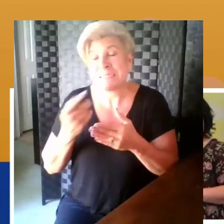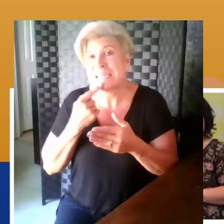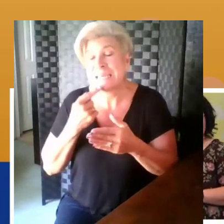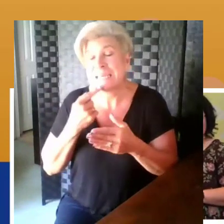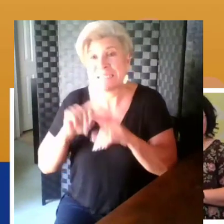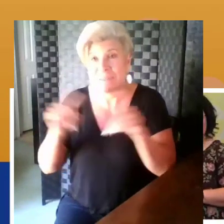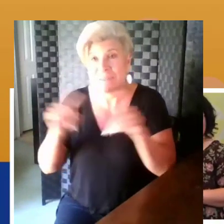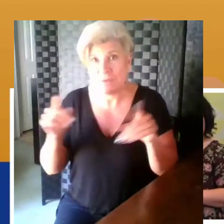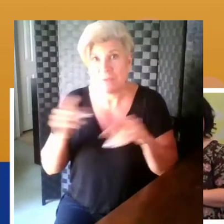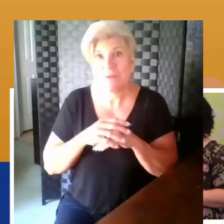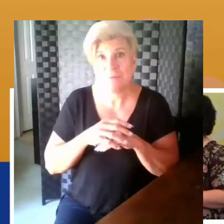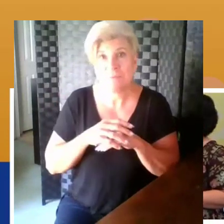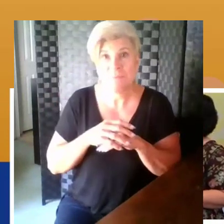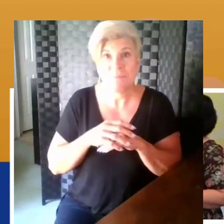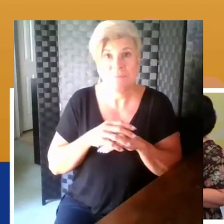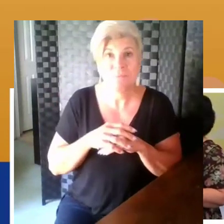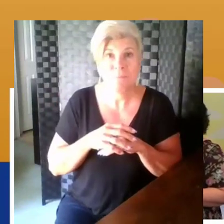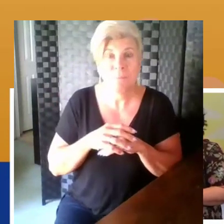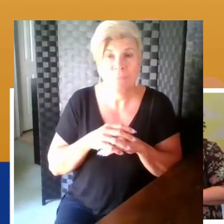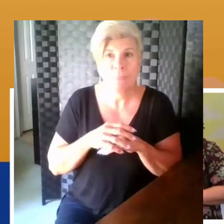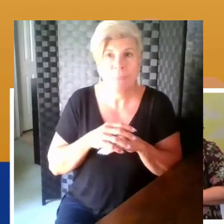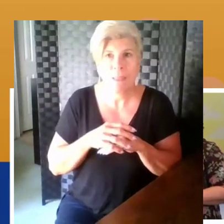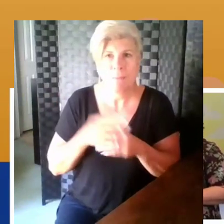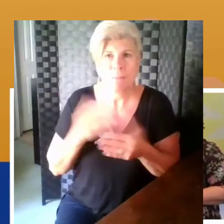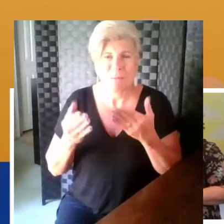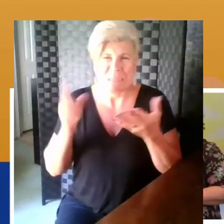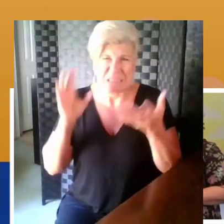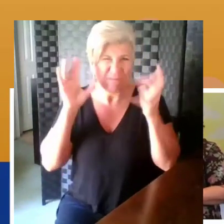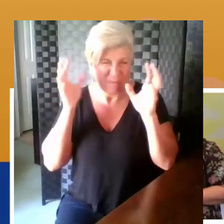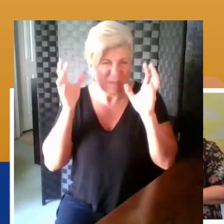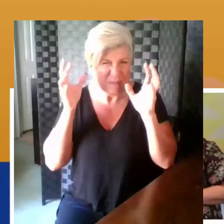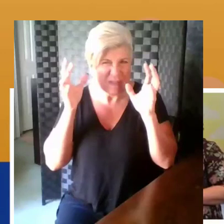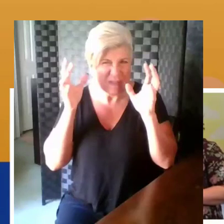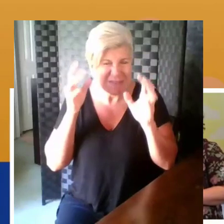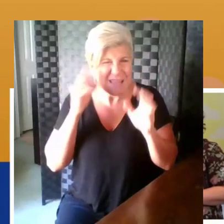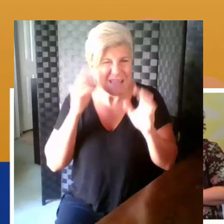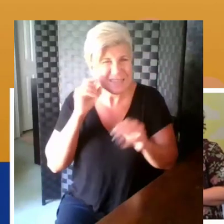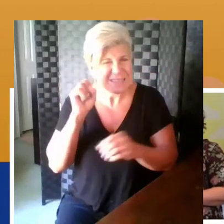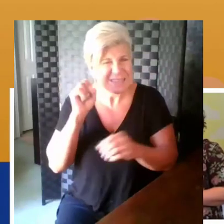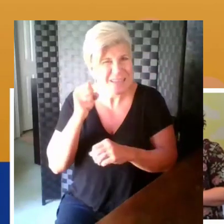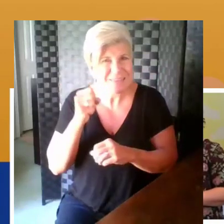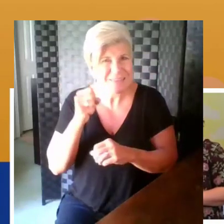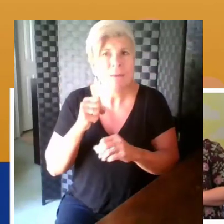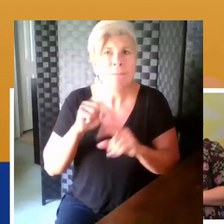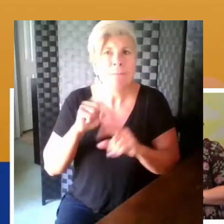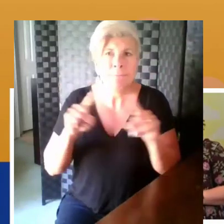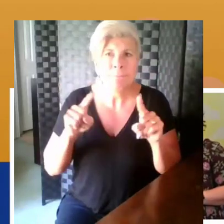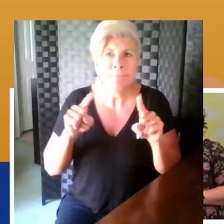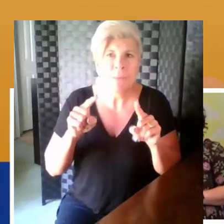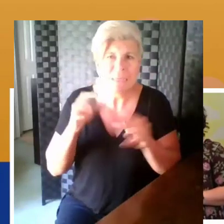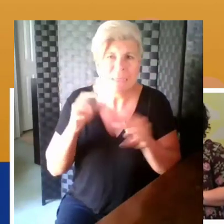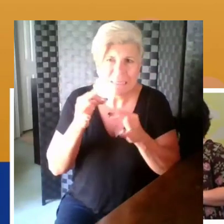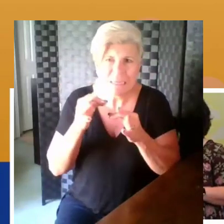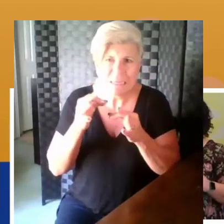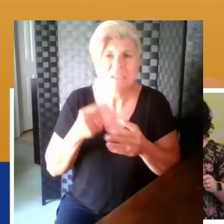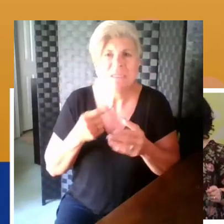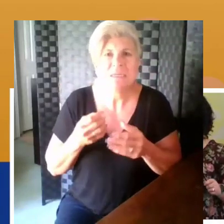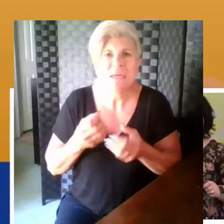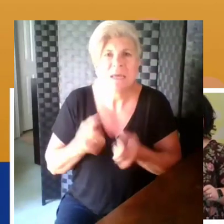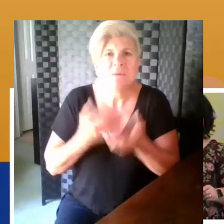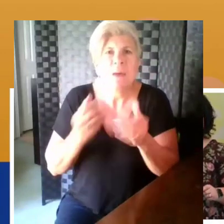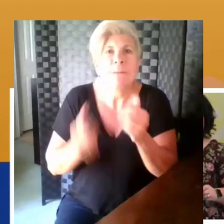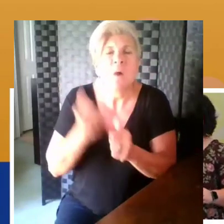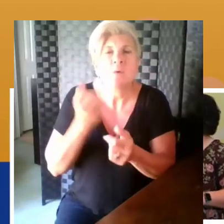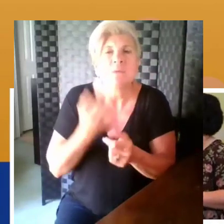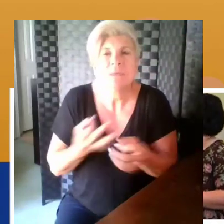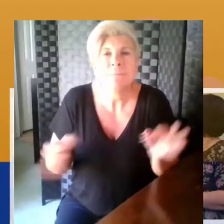like in that example I just gave you. Now that might seem confusing, and I agree that it can be, but let me express to you what is